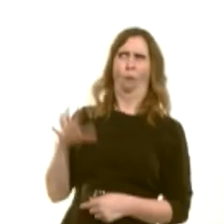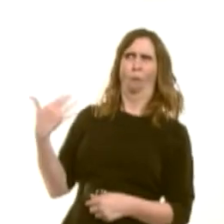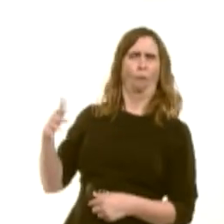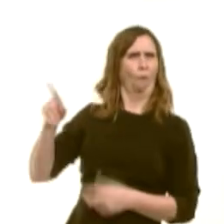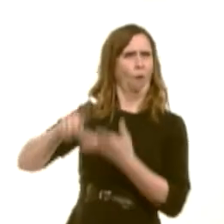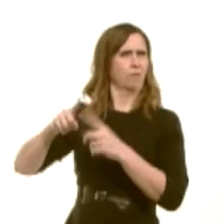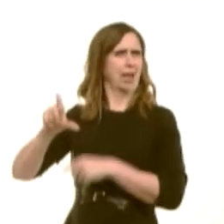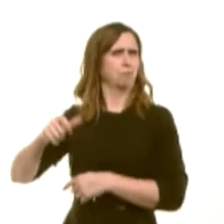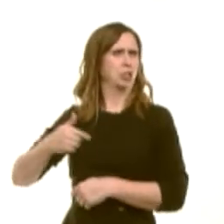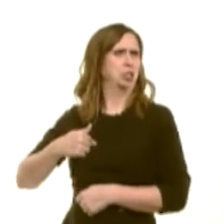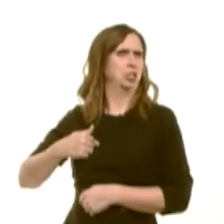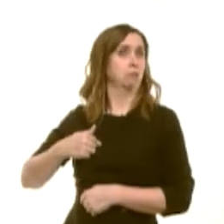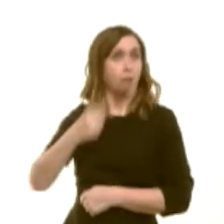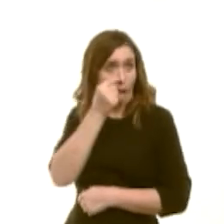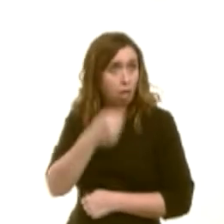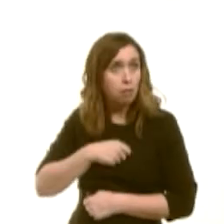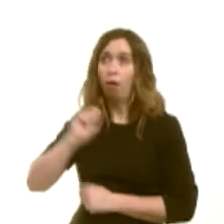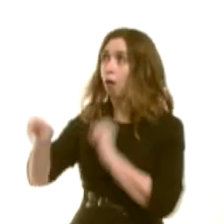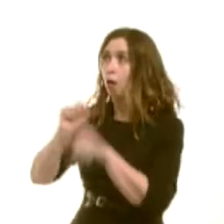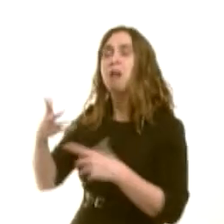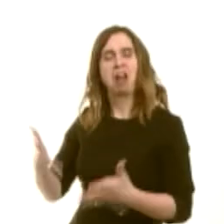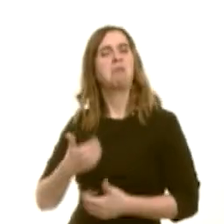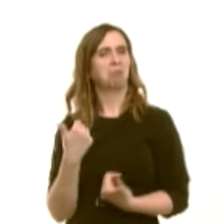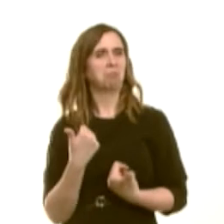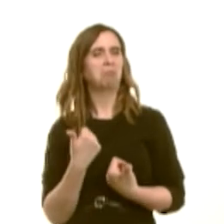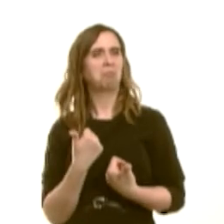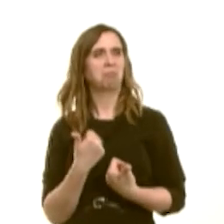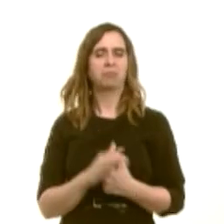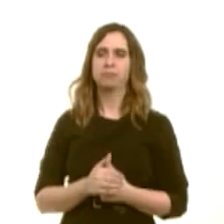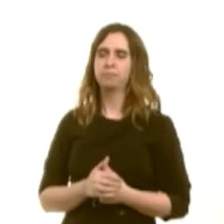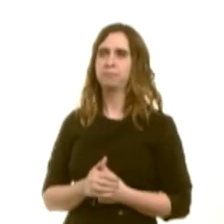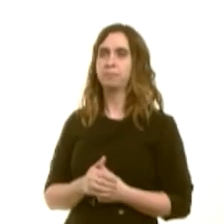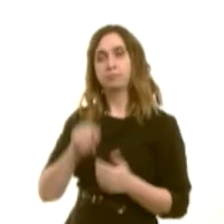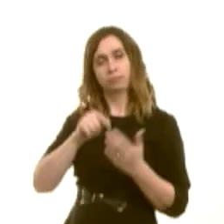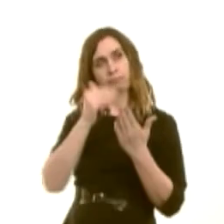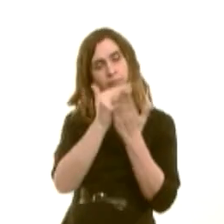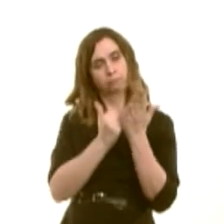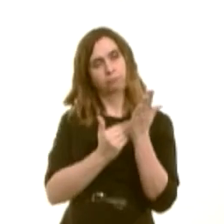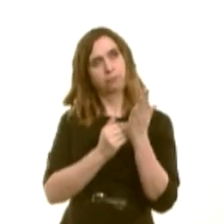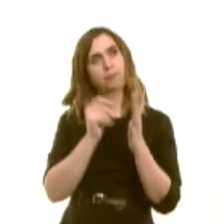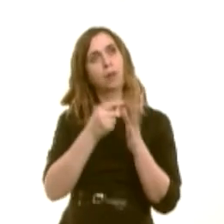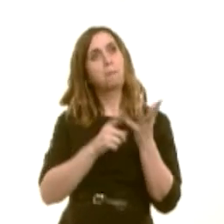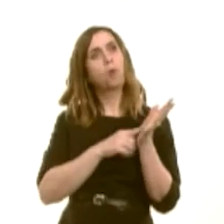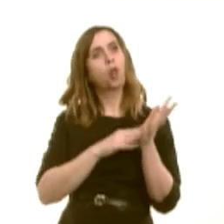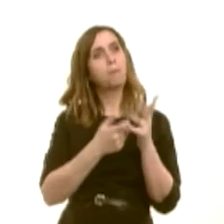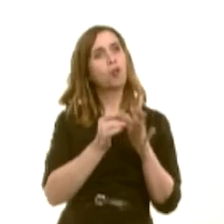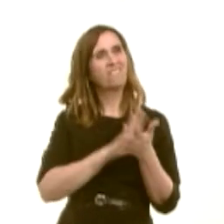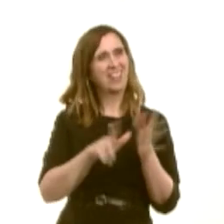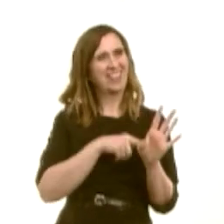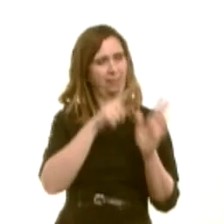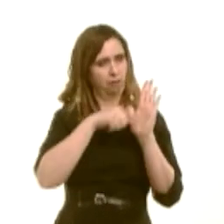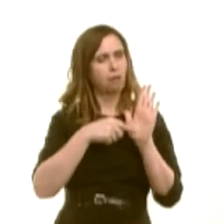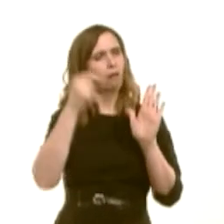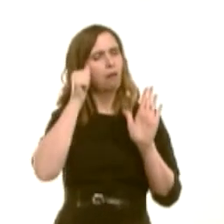by. But it is an early indicator, of course, that the strategy, as indicated to us by Paul Murphy, of encouraging more